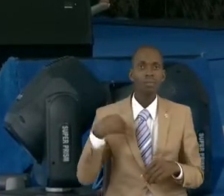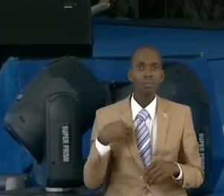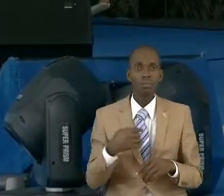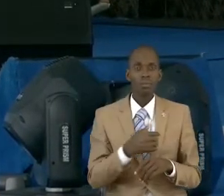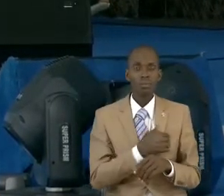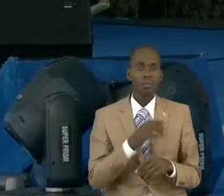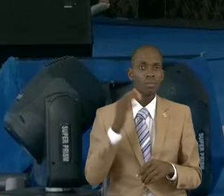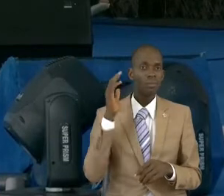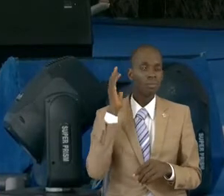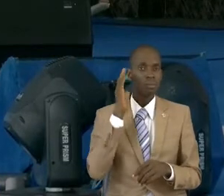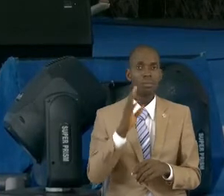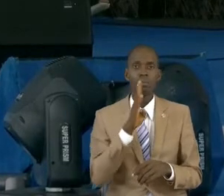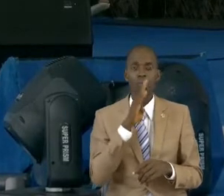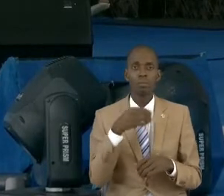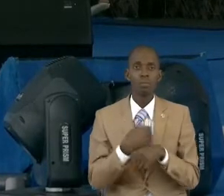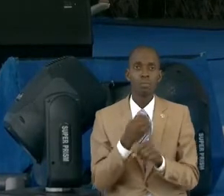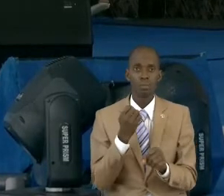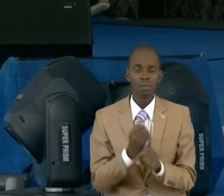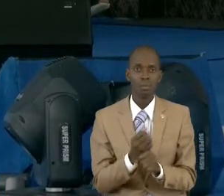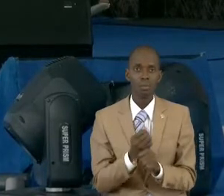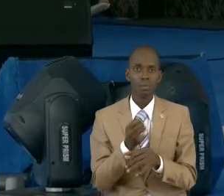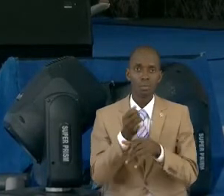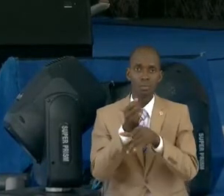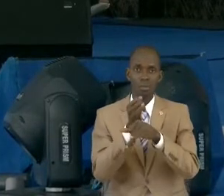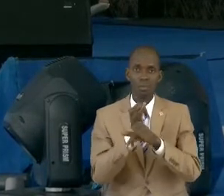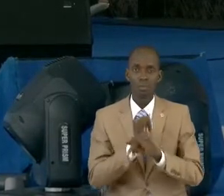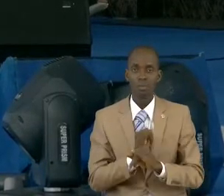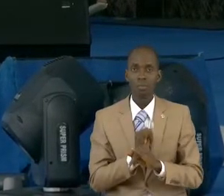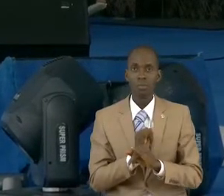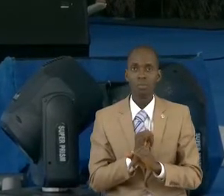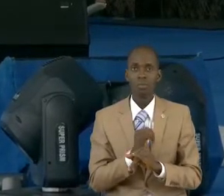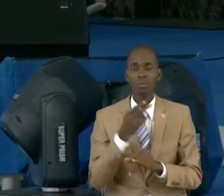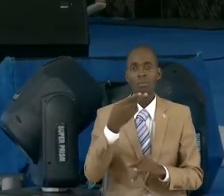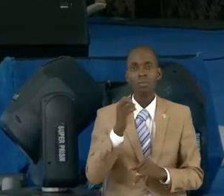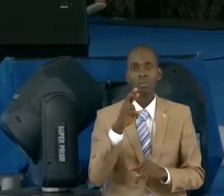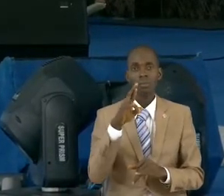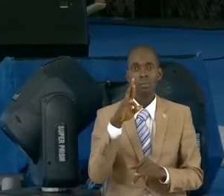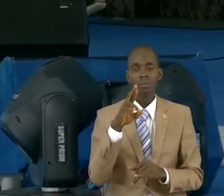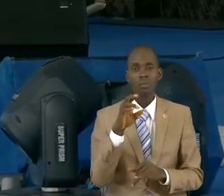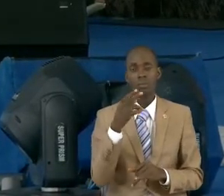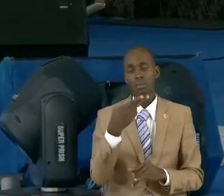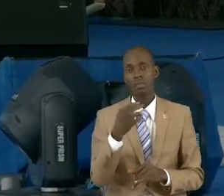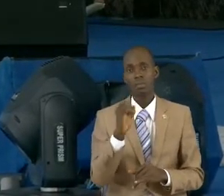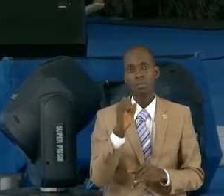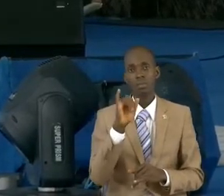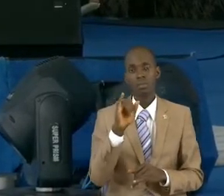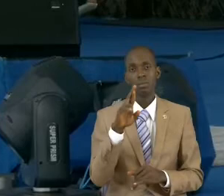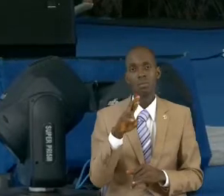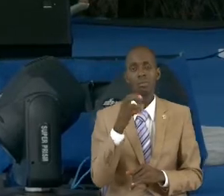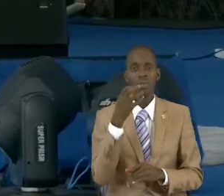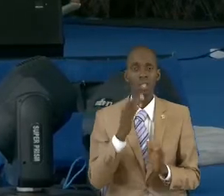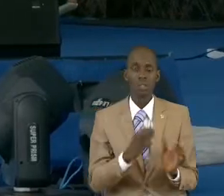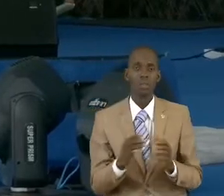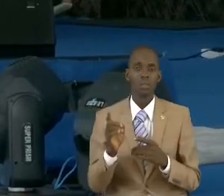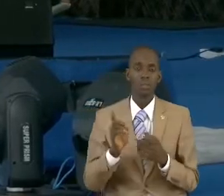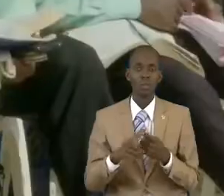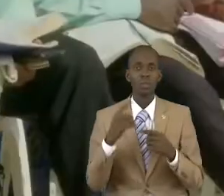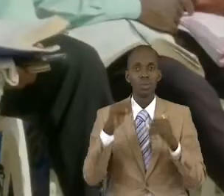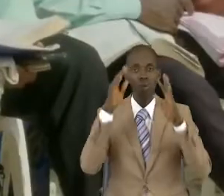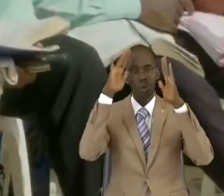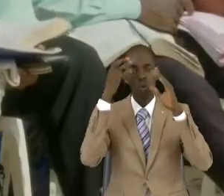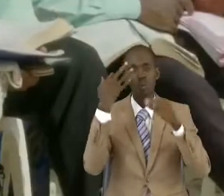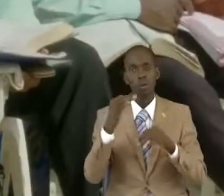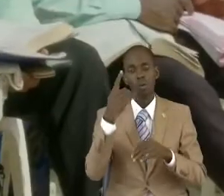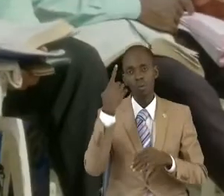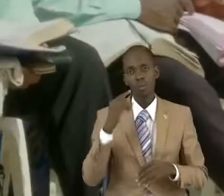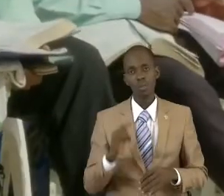made heirs according to the hope of eternal life. Look at Acts chapter